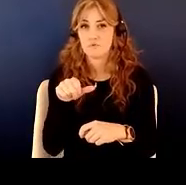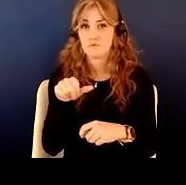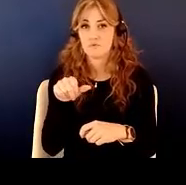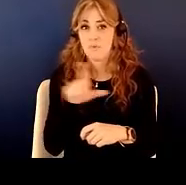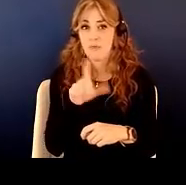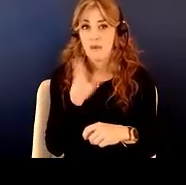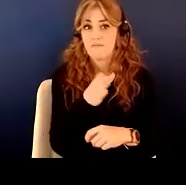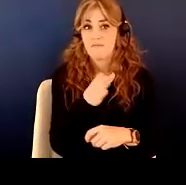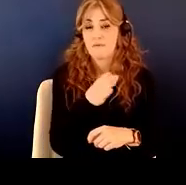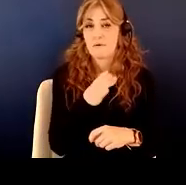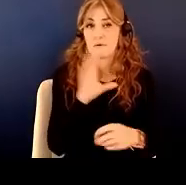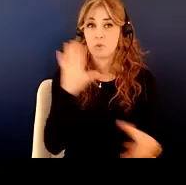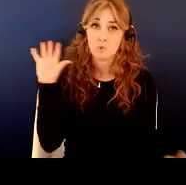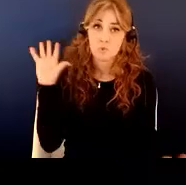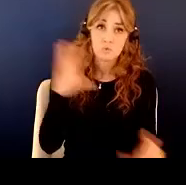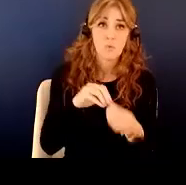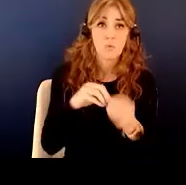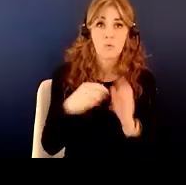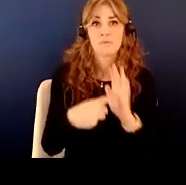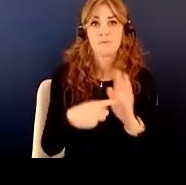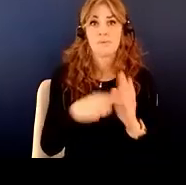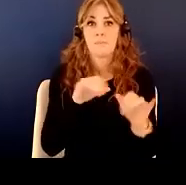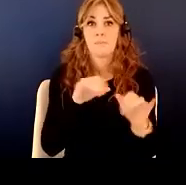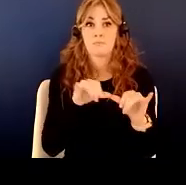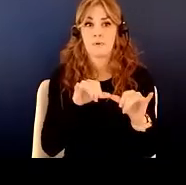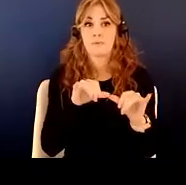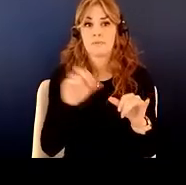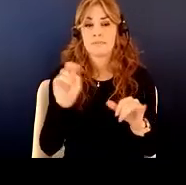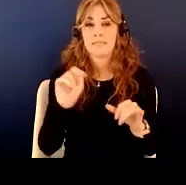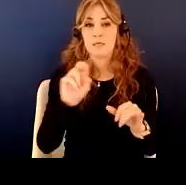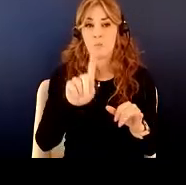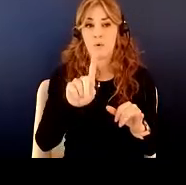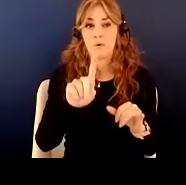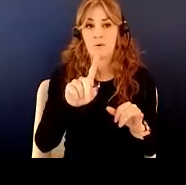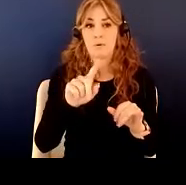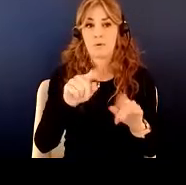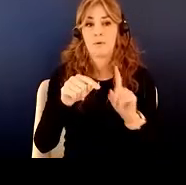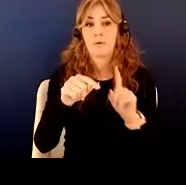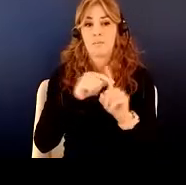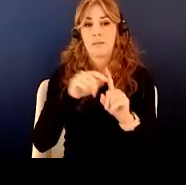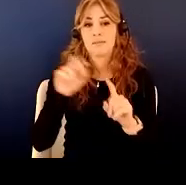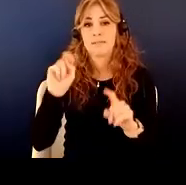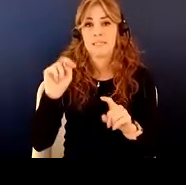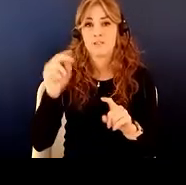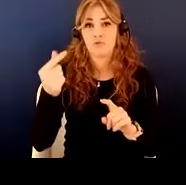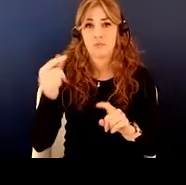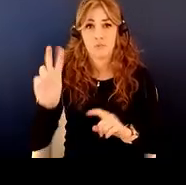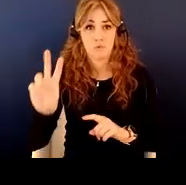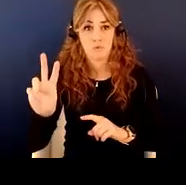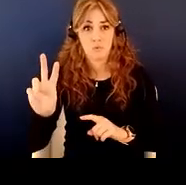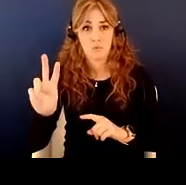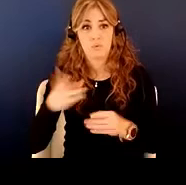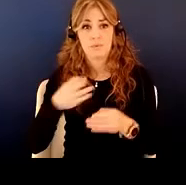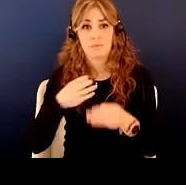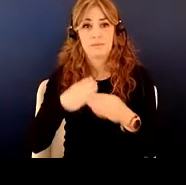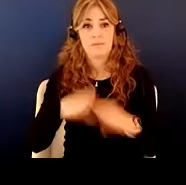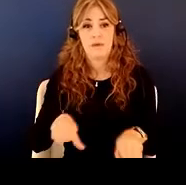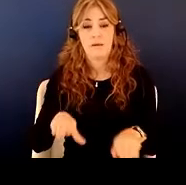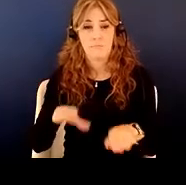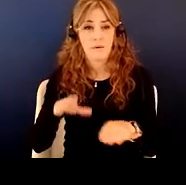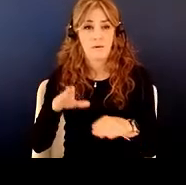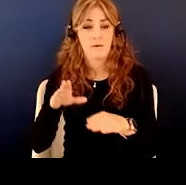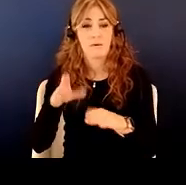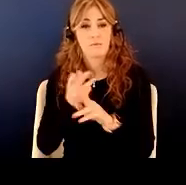just the total sample size, N1 plus NG2, divided by the product of the two